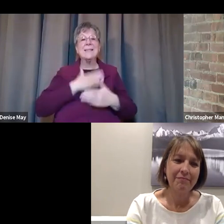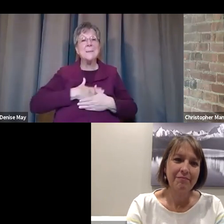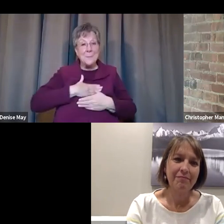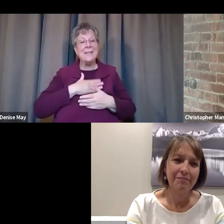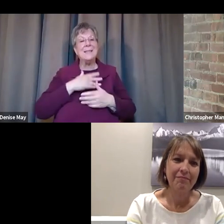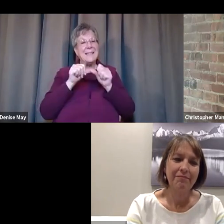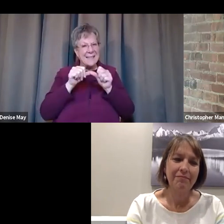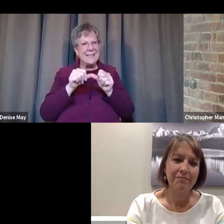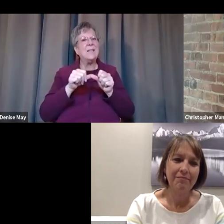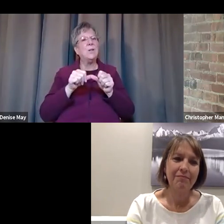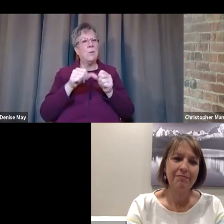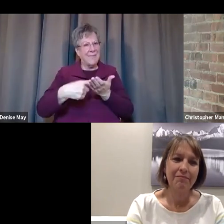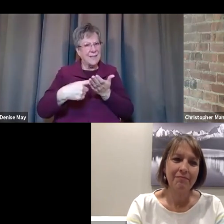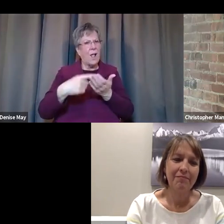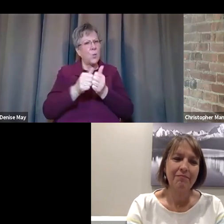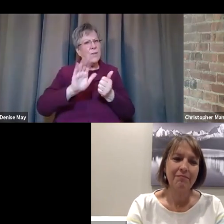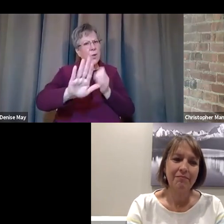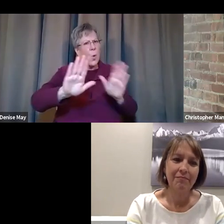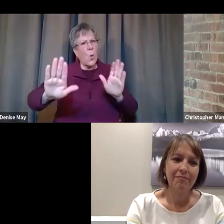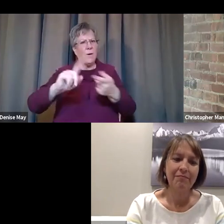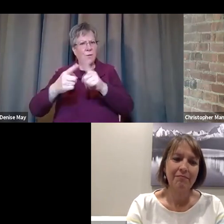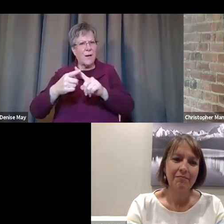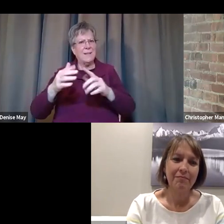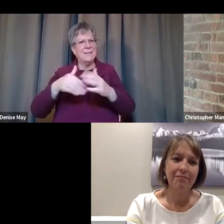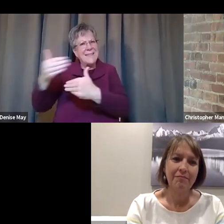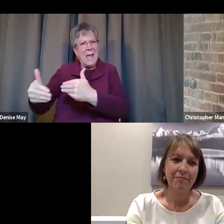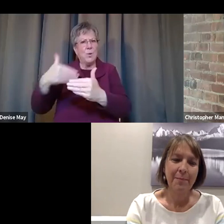this dialogue with your fellow citizens. That is one